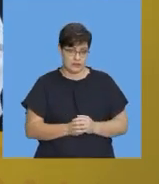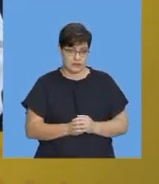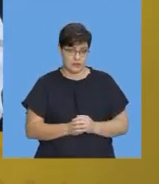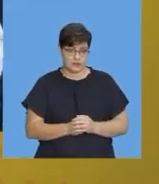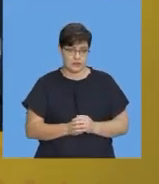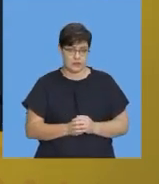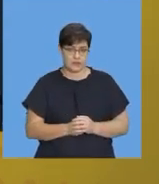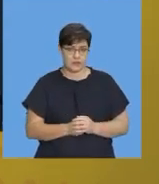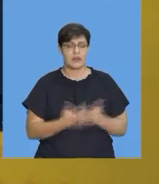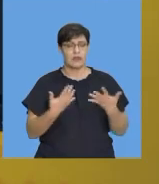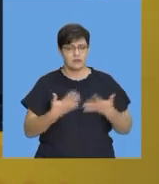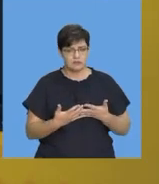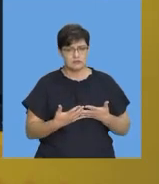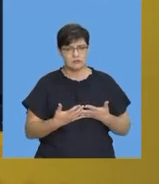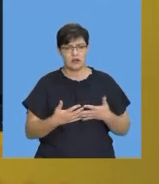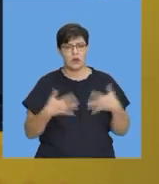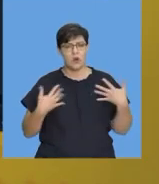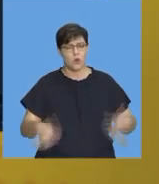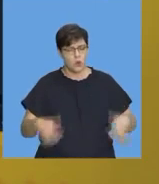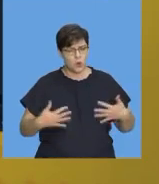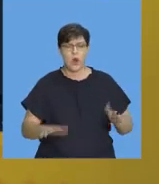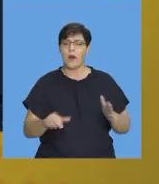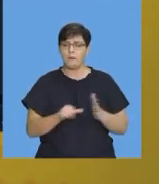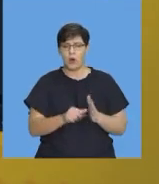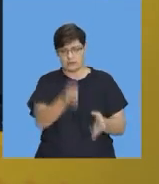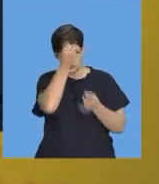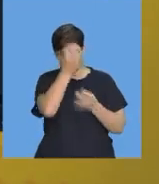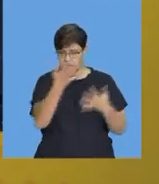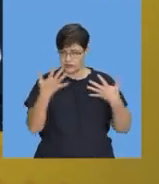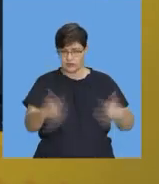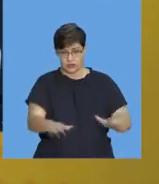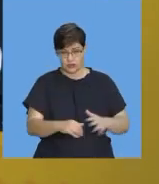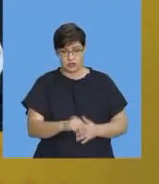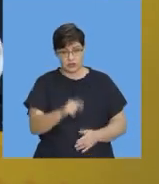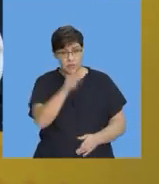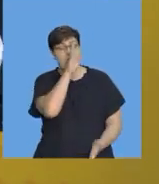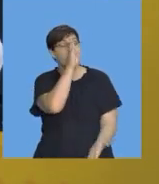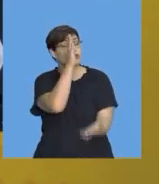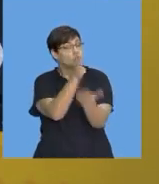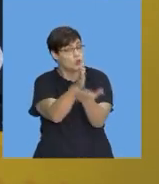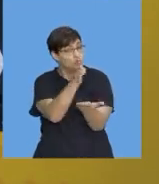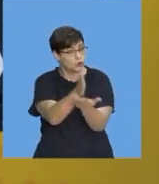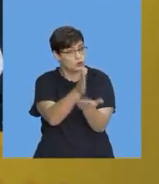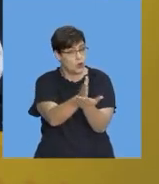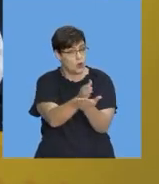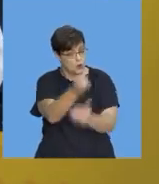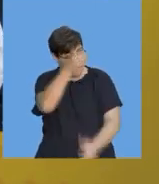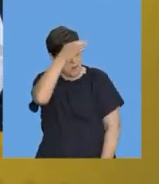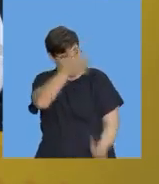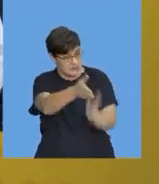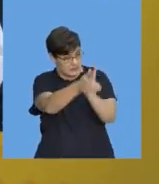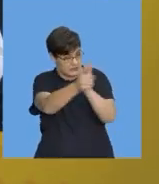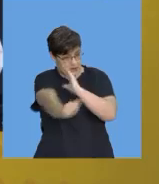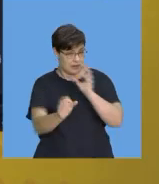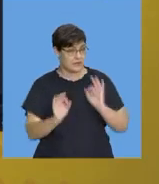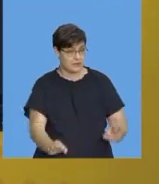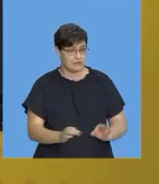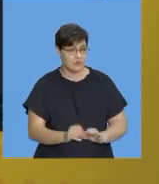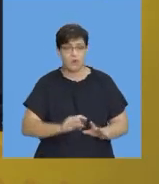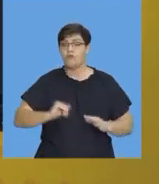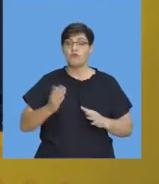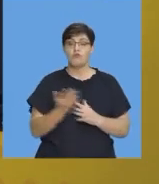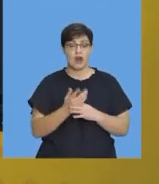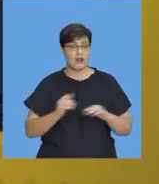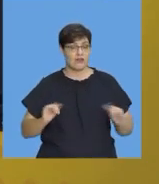guys, we've been through a very important note. Make sure you master it. We're going to take a quick